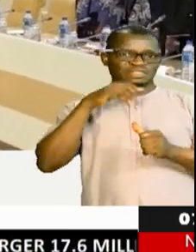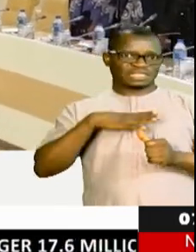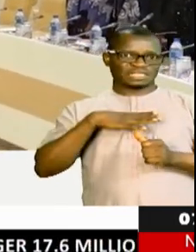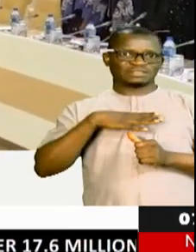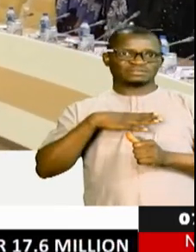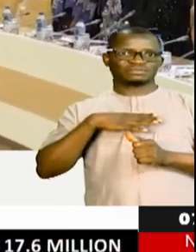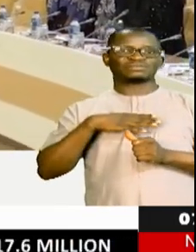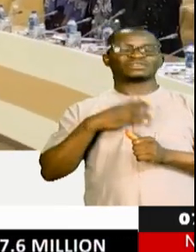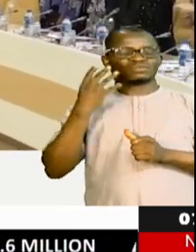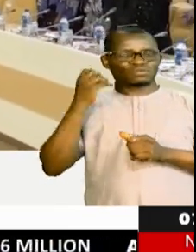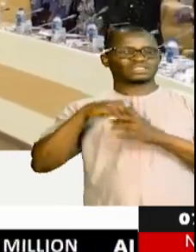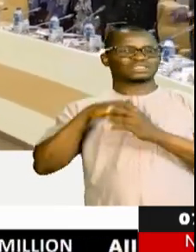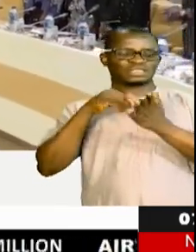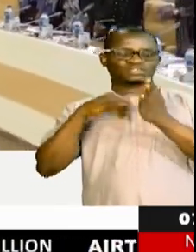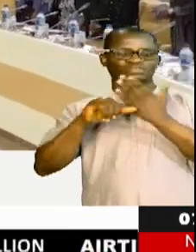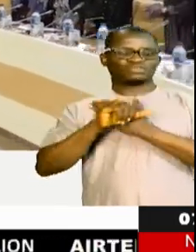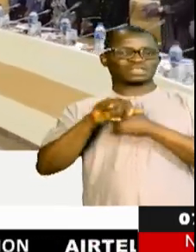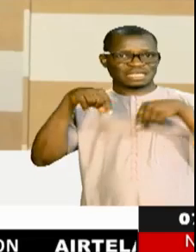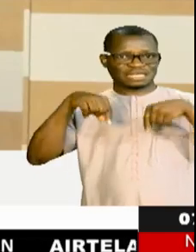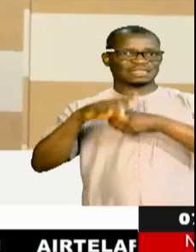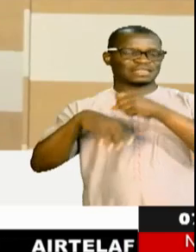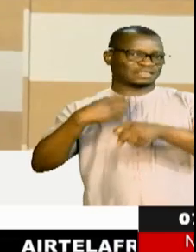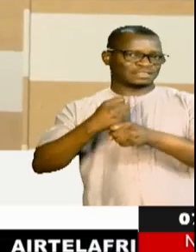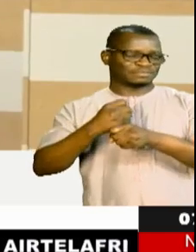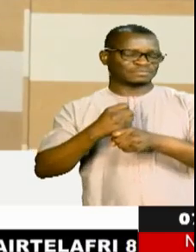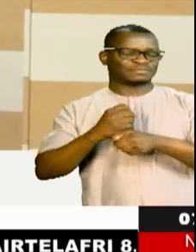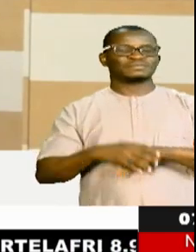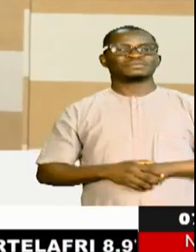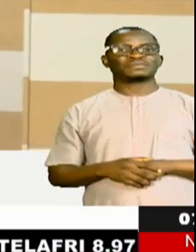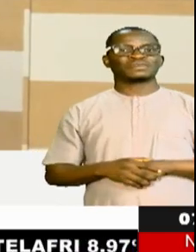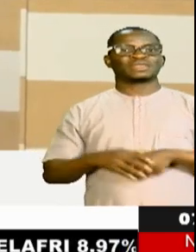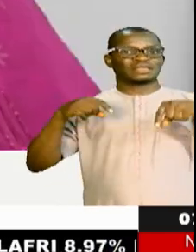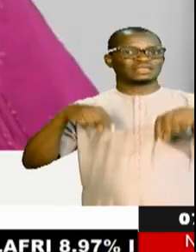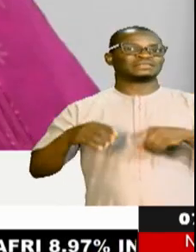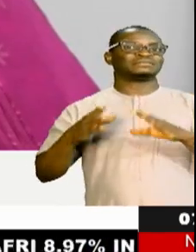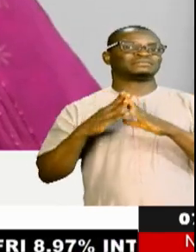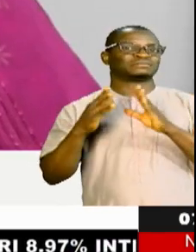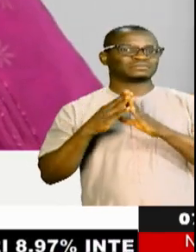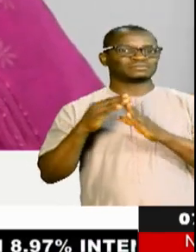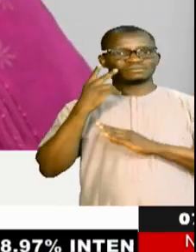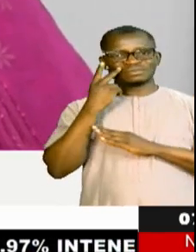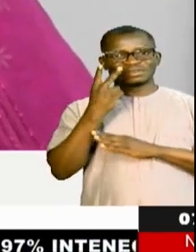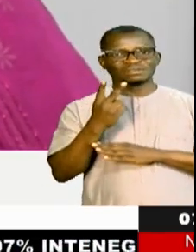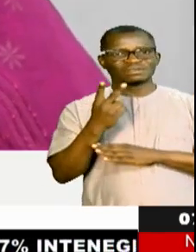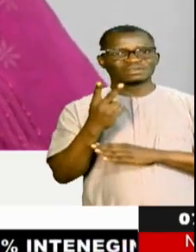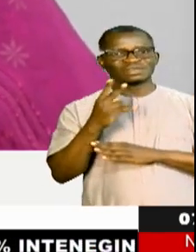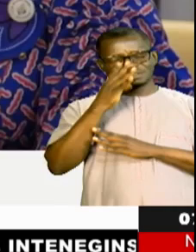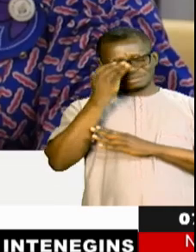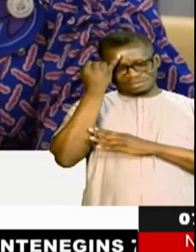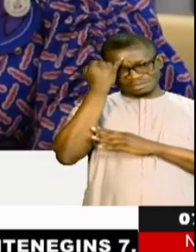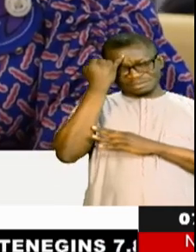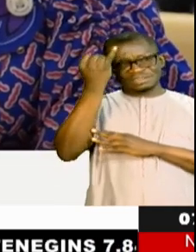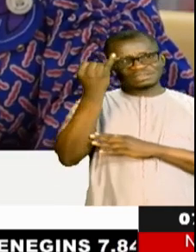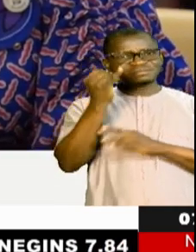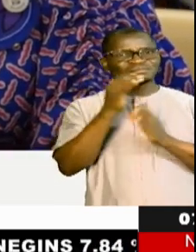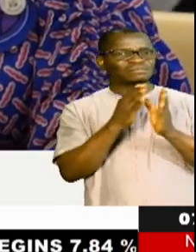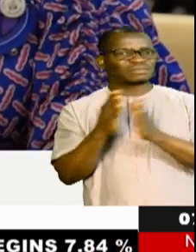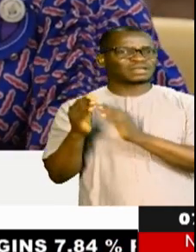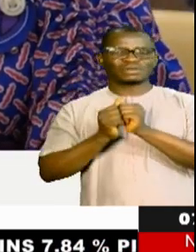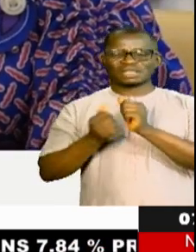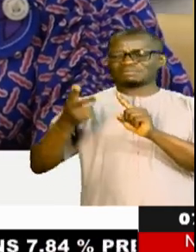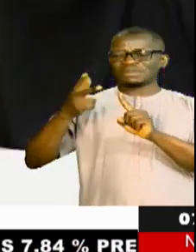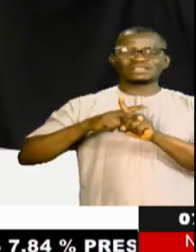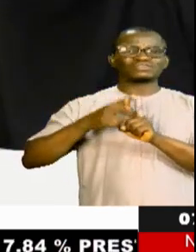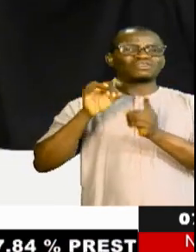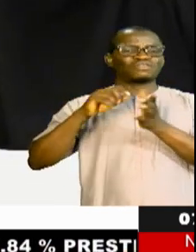was in July this year. The intervening period saw many wins for the initiative, with the implementation